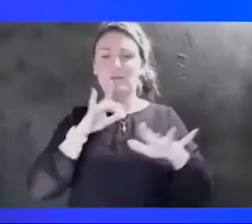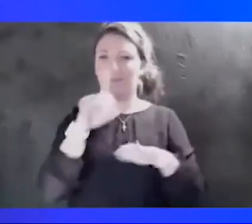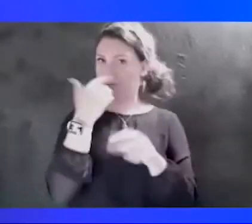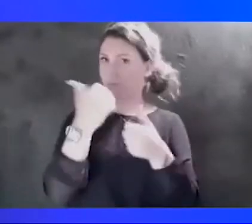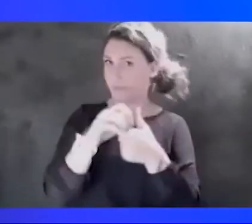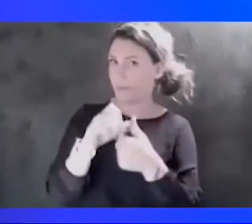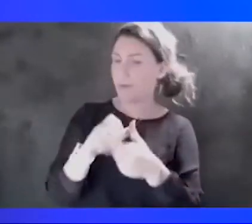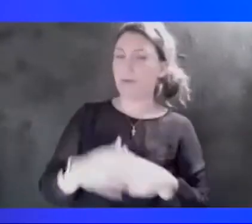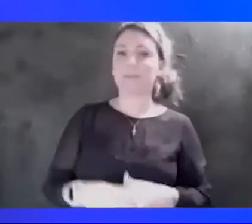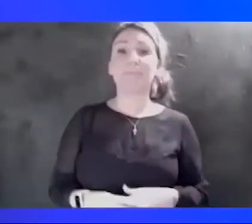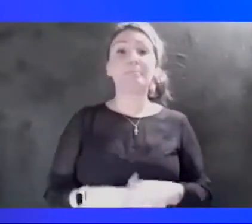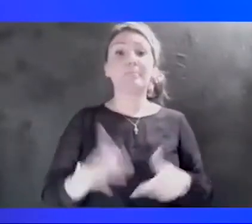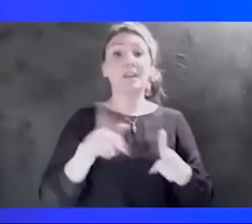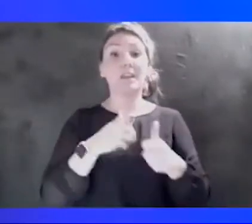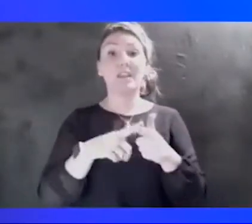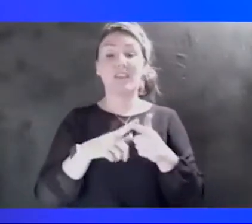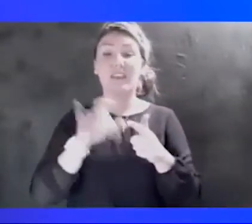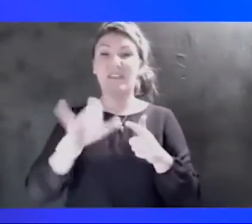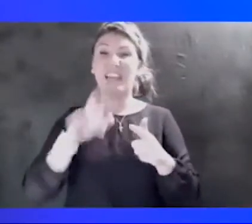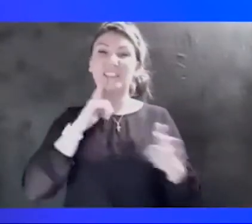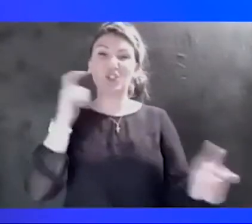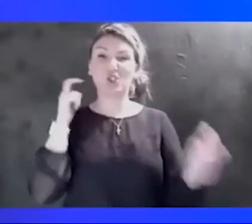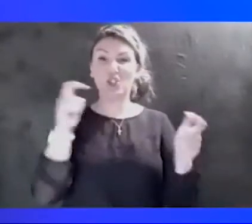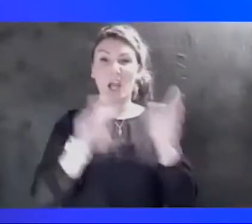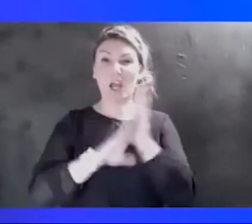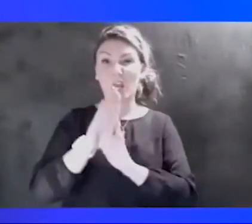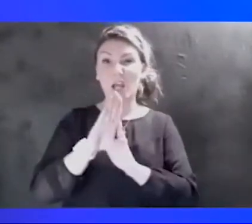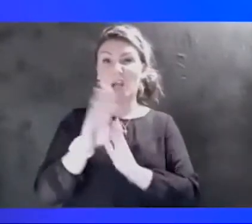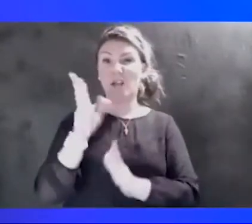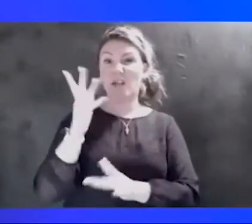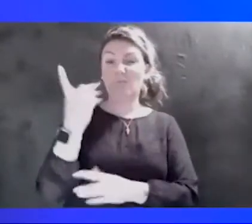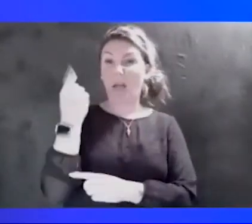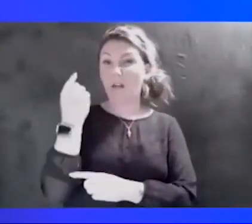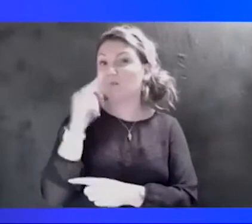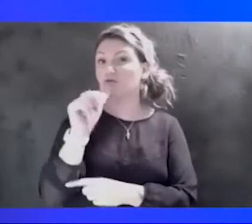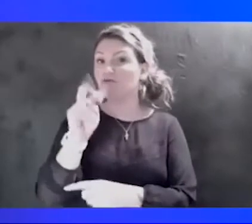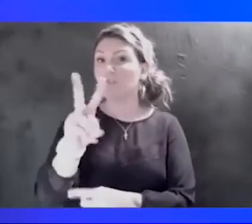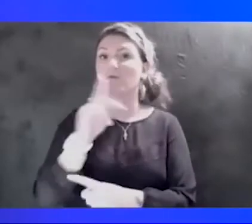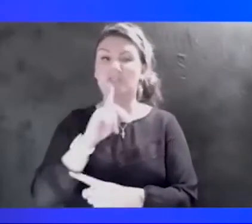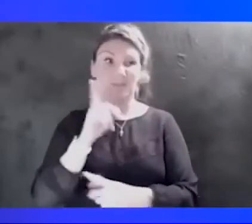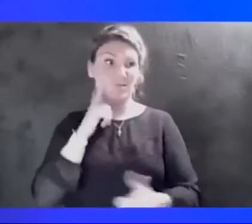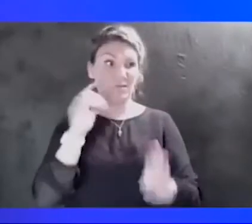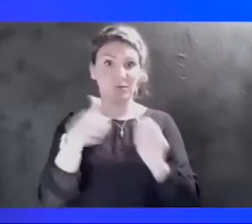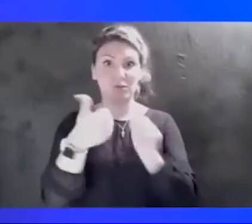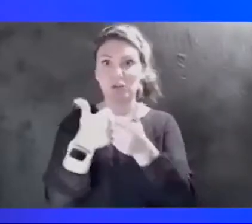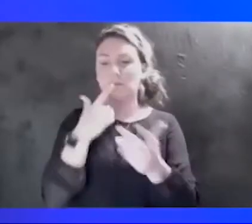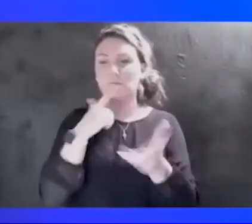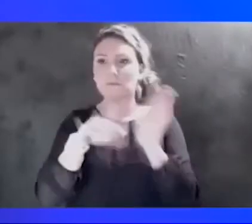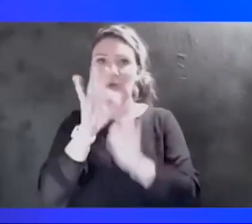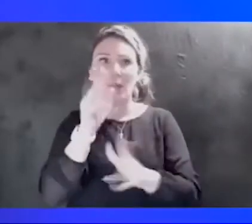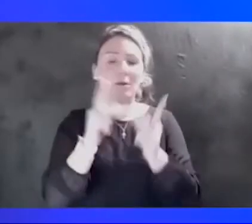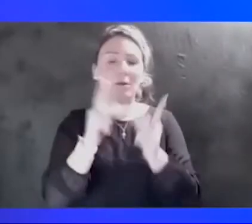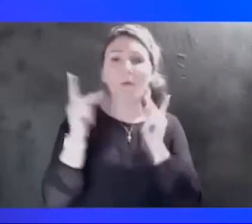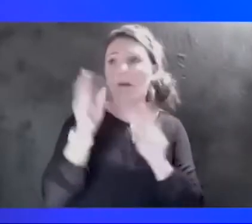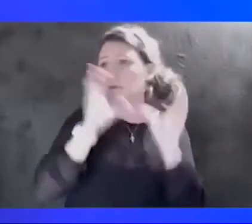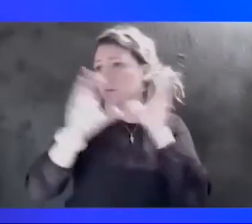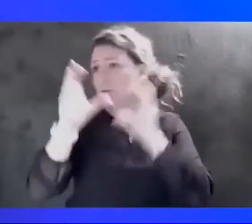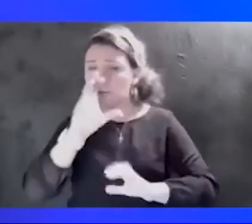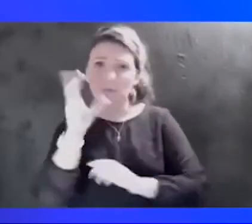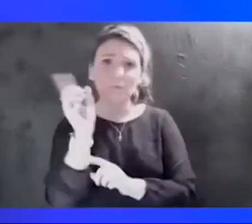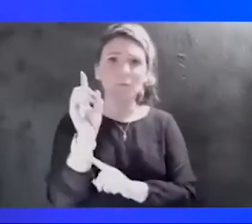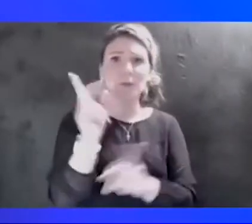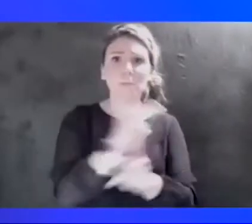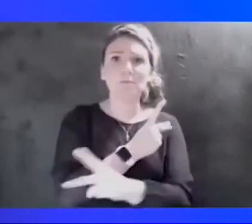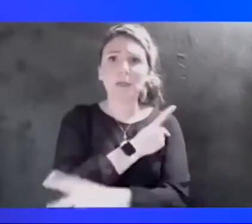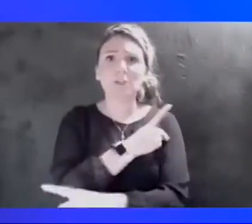that huge surge in November, where, as Jodi mentioned, the biggest challenge was just finding places where these patients could go that needed more advanced care.